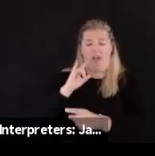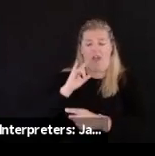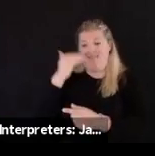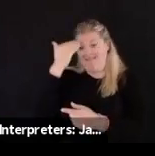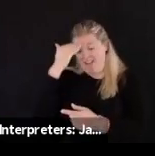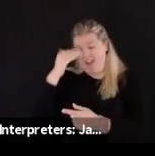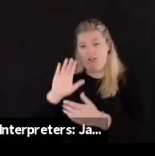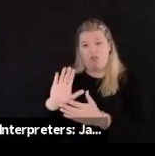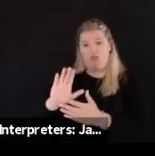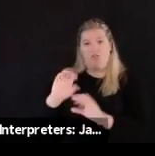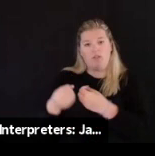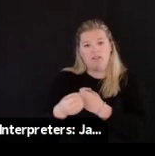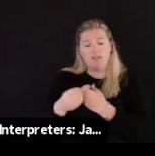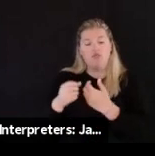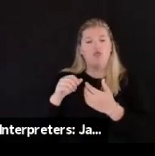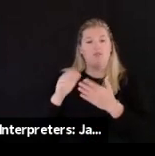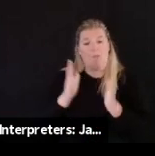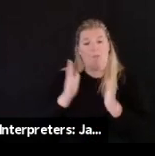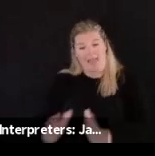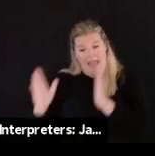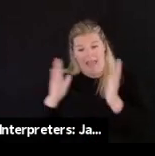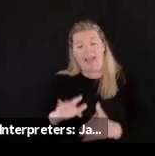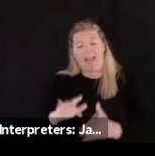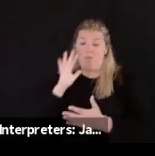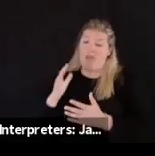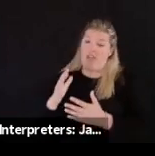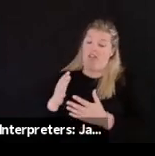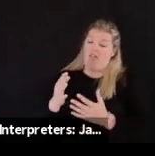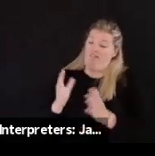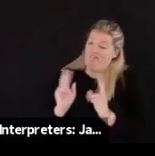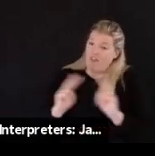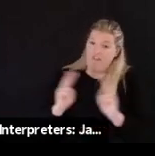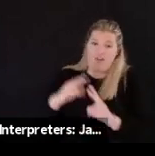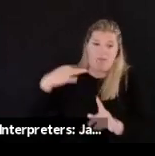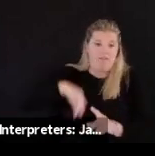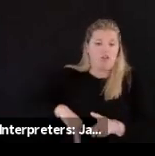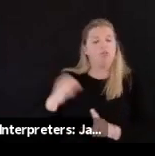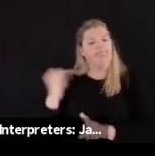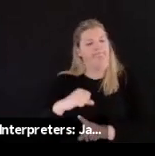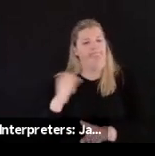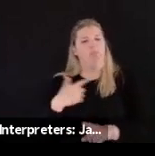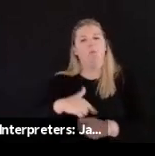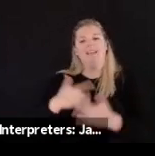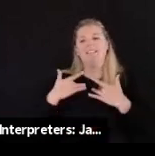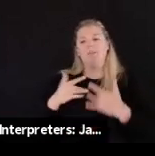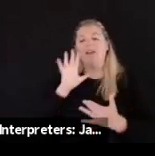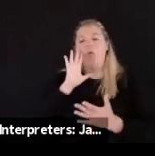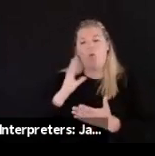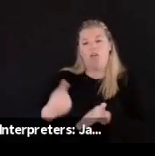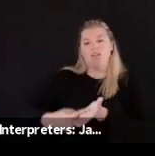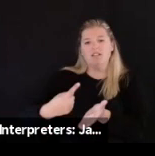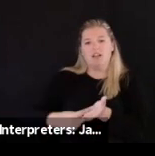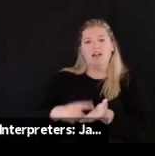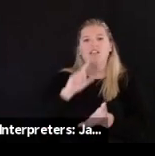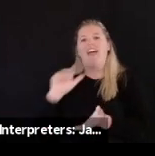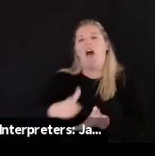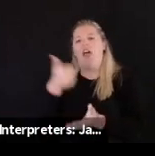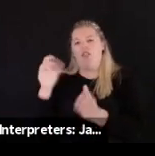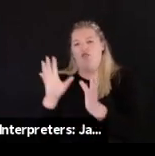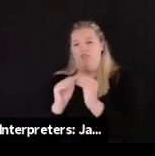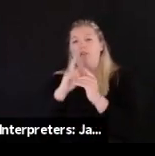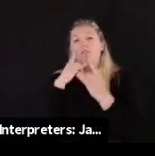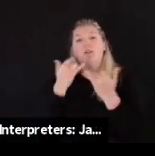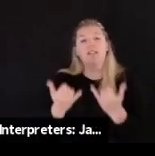and planning would be extremely beneficial. Absolutely, and we usually do dive into it, David, during my full day session. Today, I'll